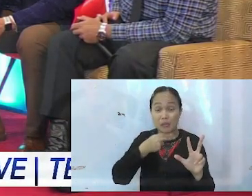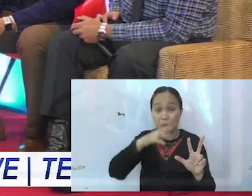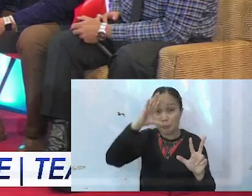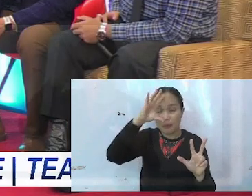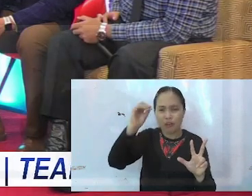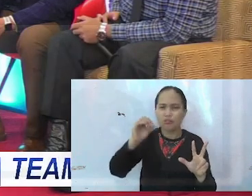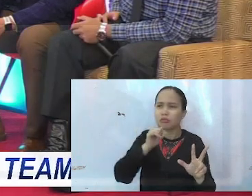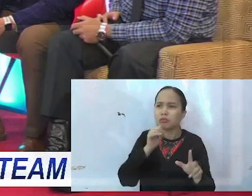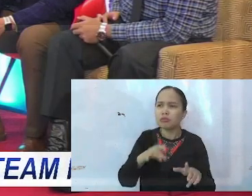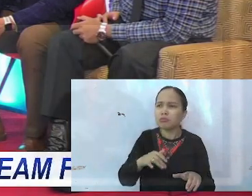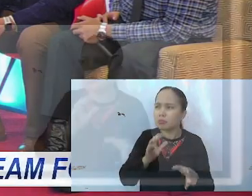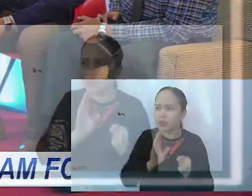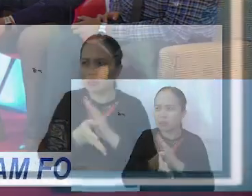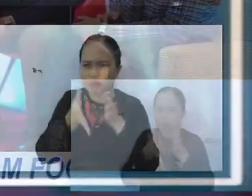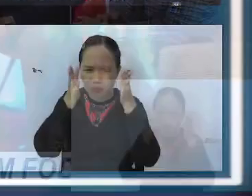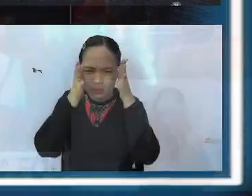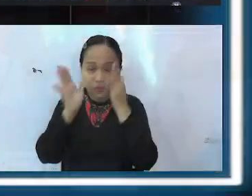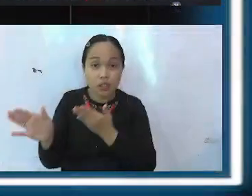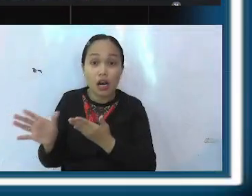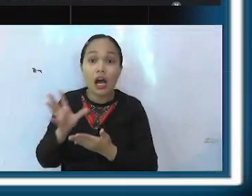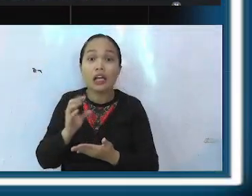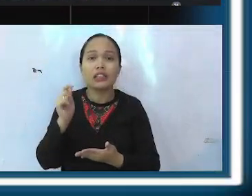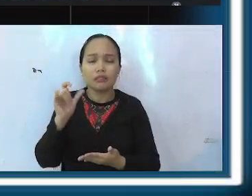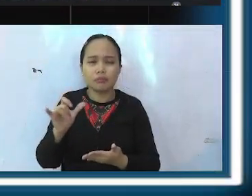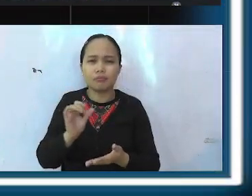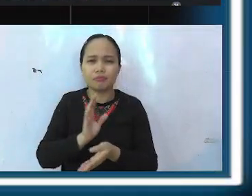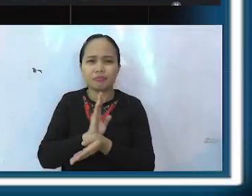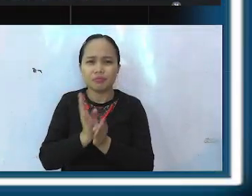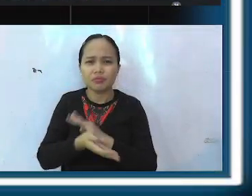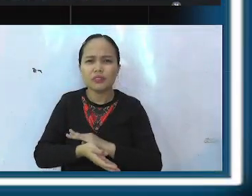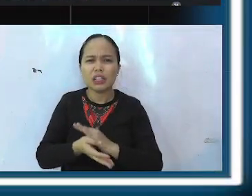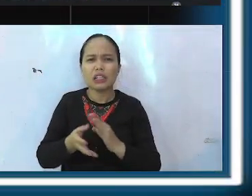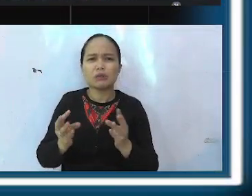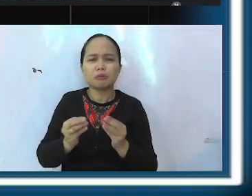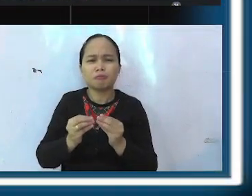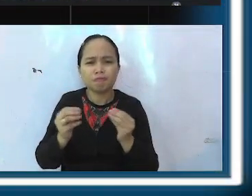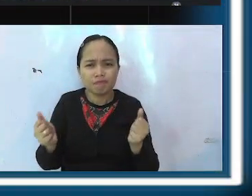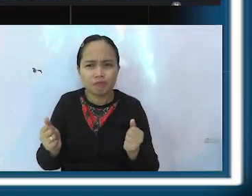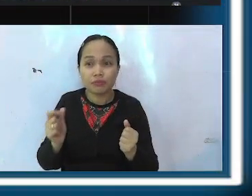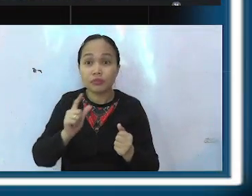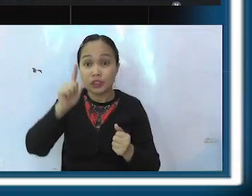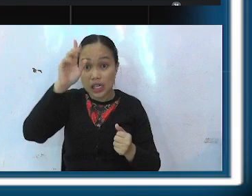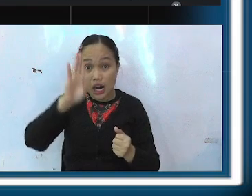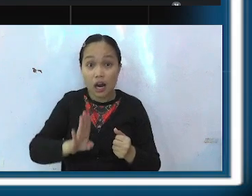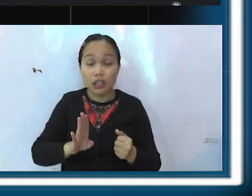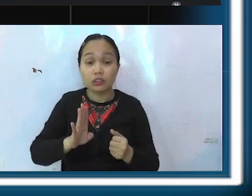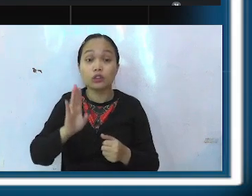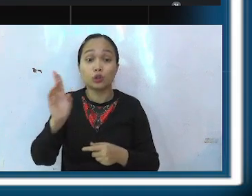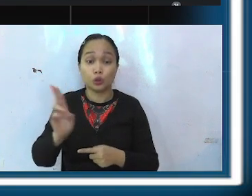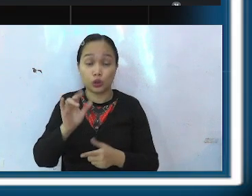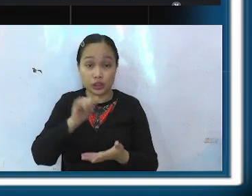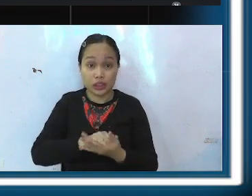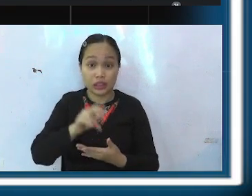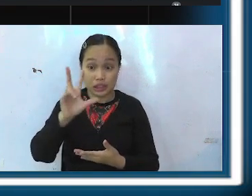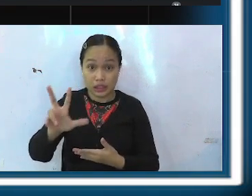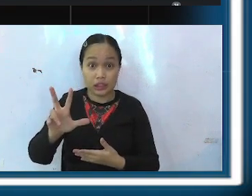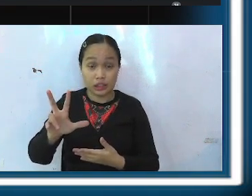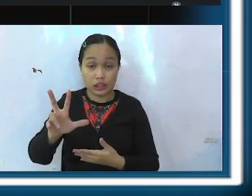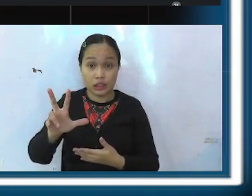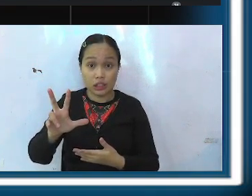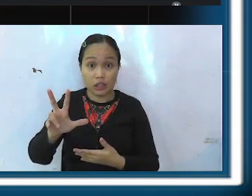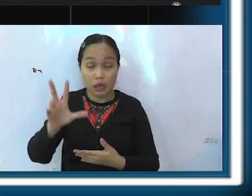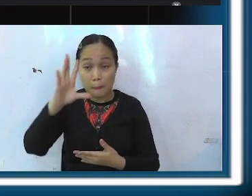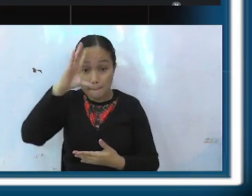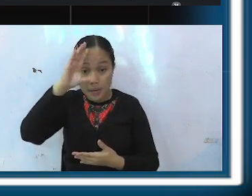sidetracked and had resolve. God used those three young men to win the whole nation back to him.